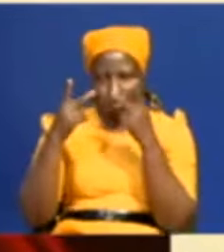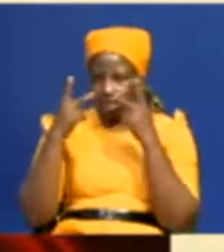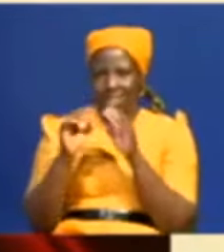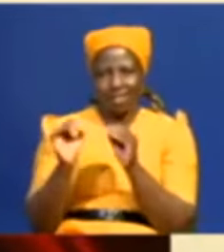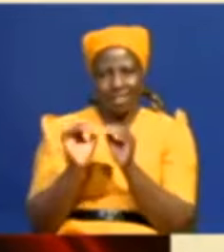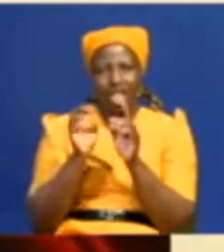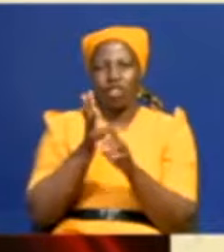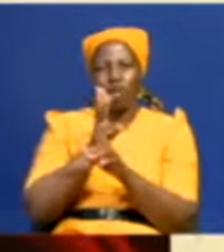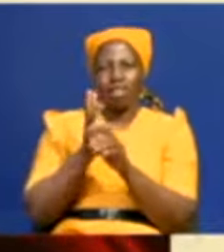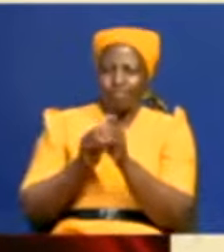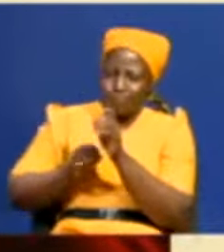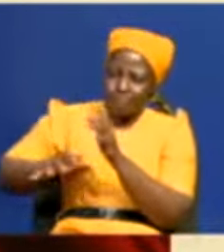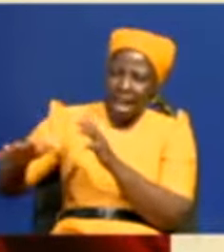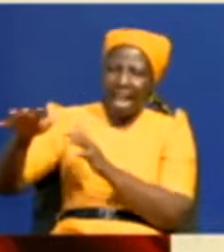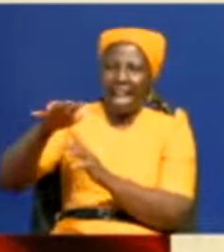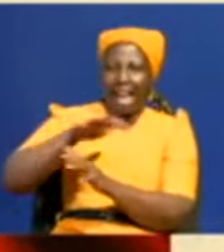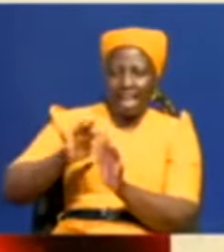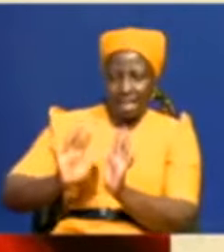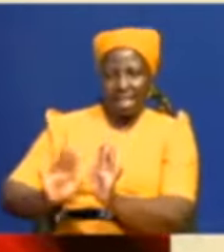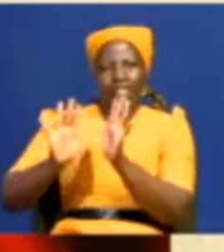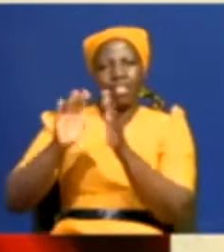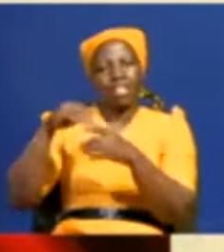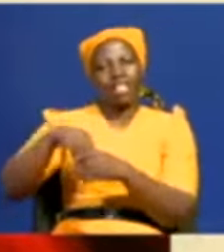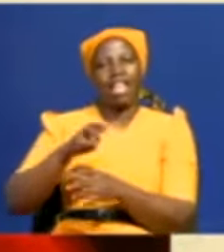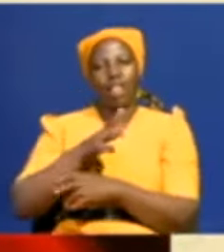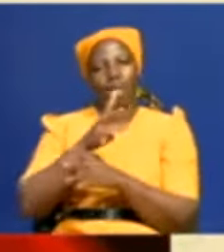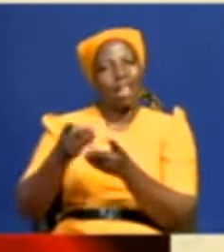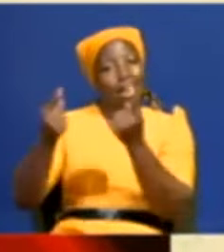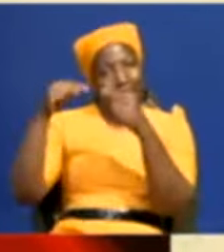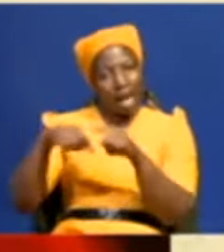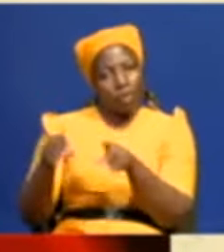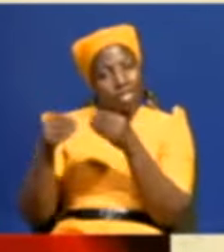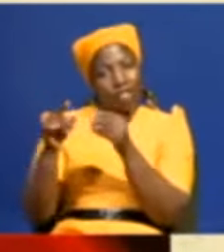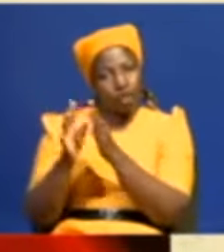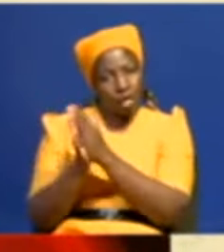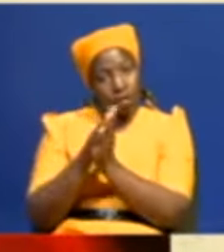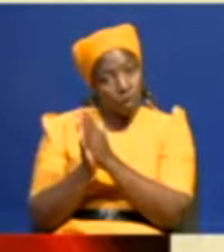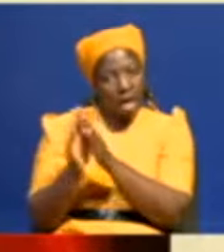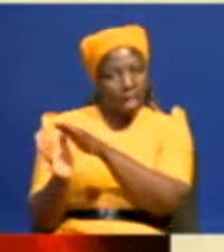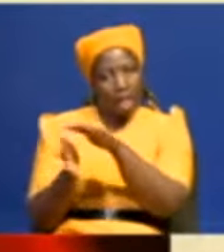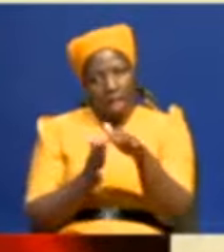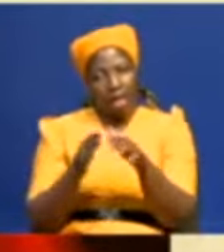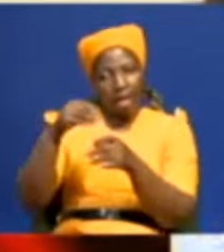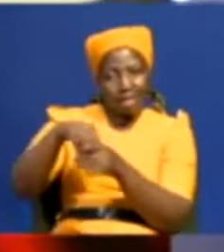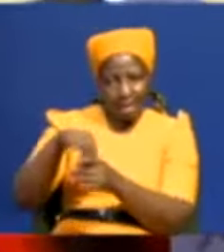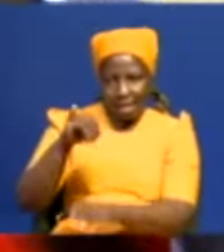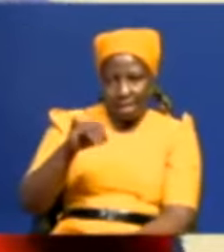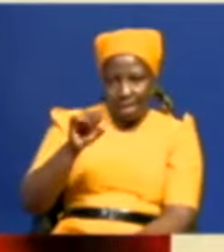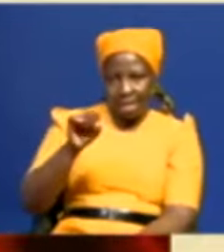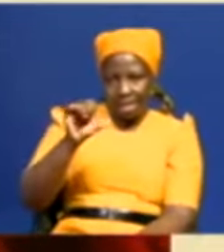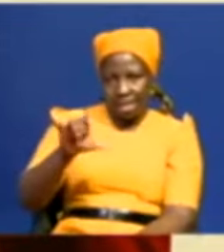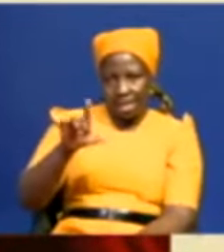come all over, and they are left in the waters. Come, we give you these stories. A little more. In the island where we are, called